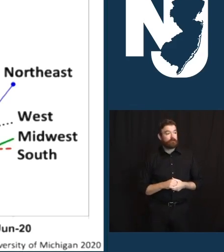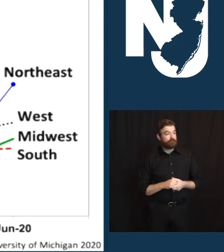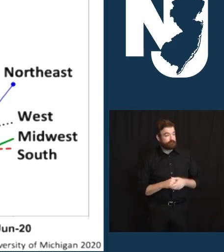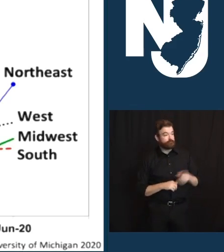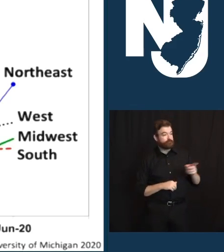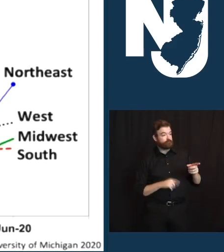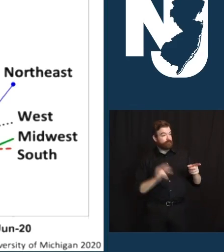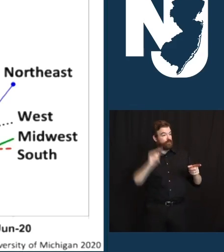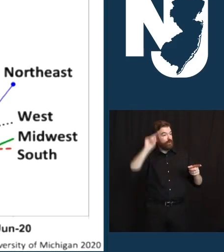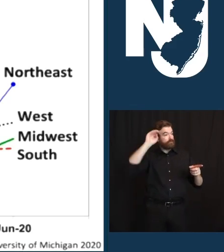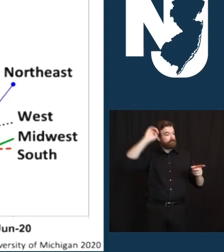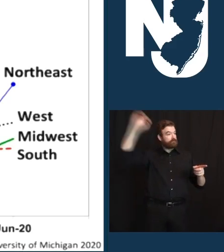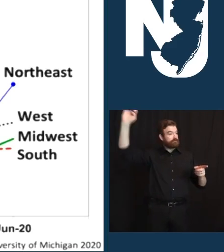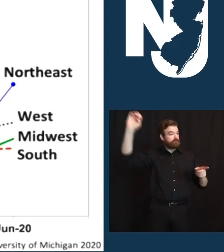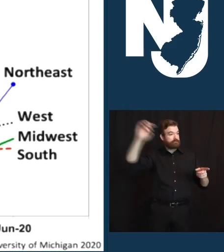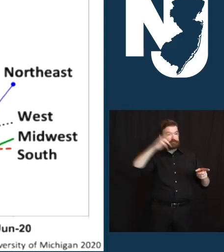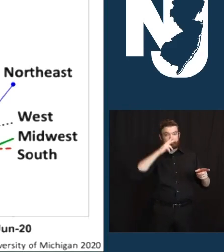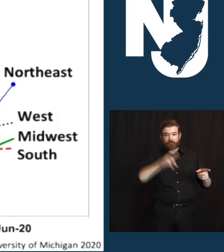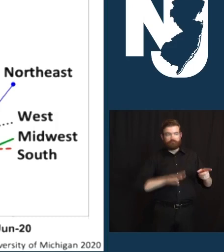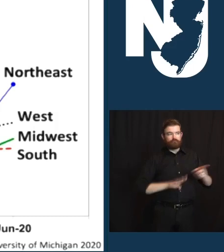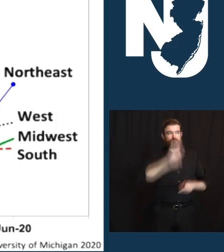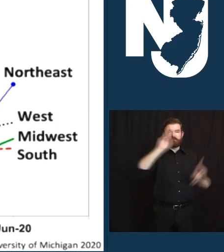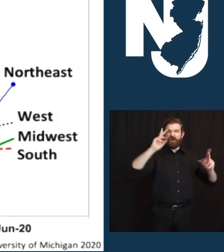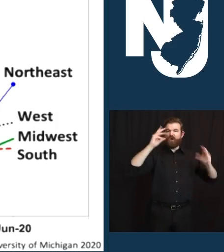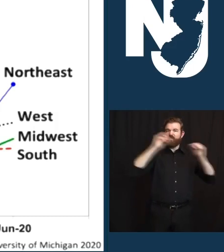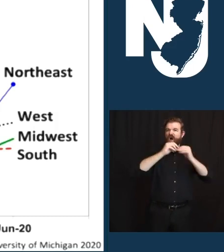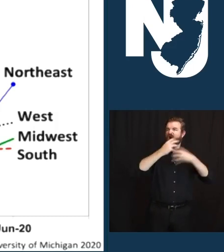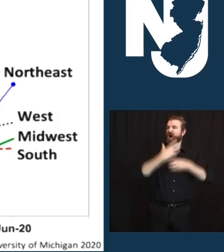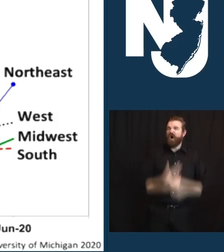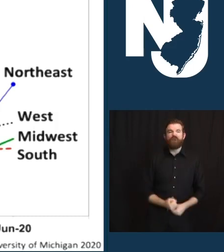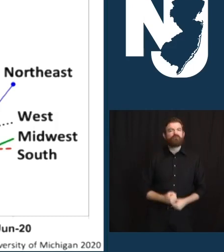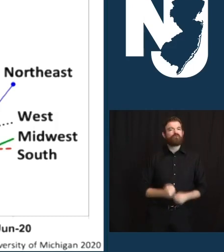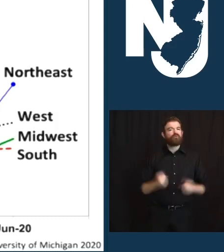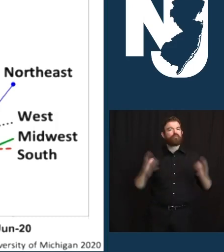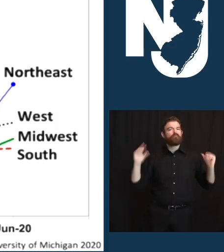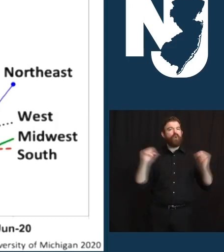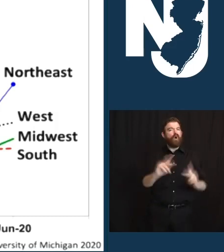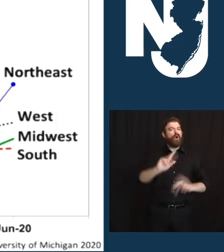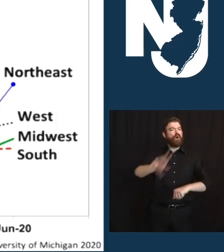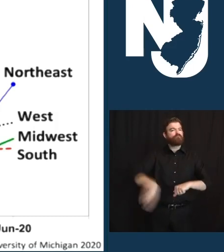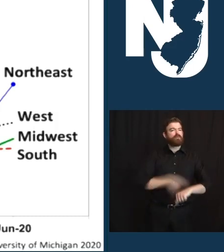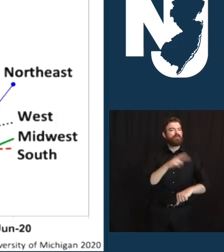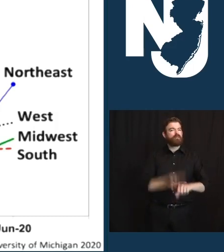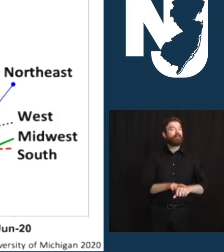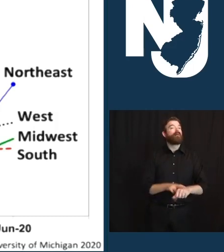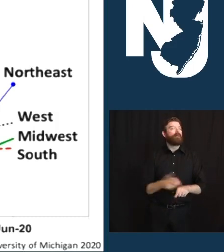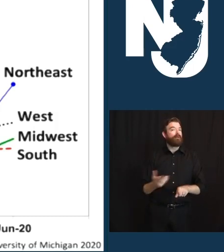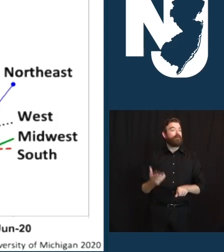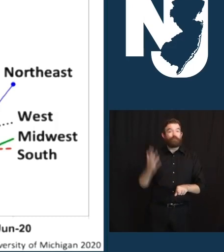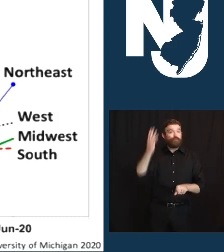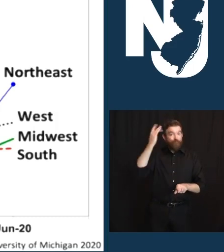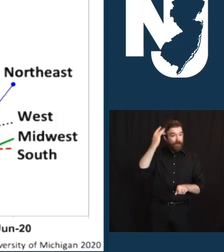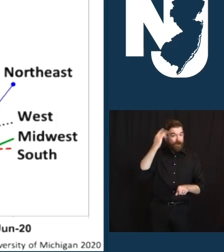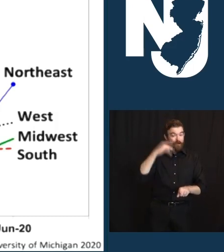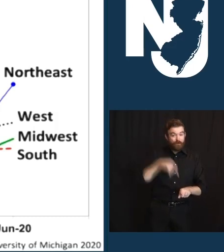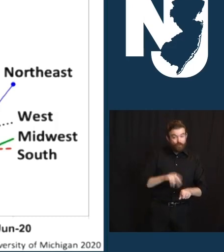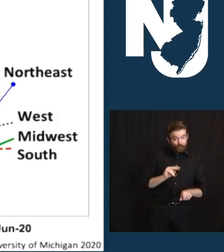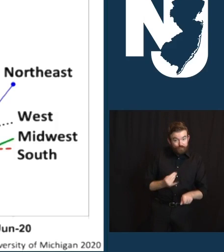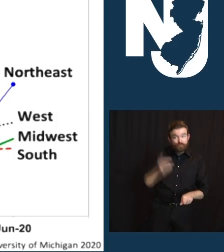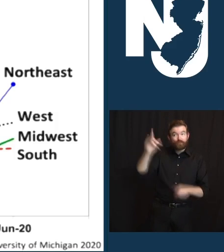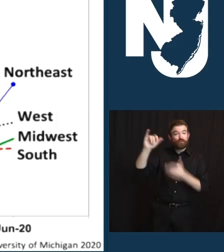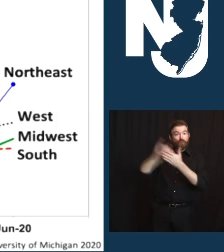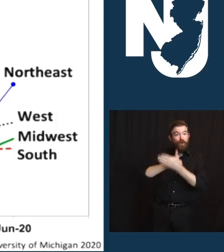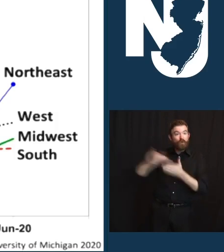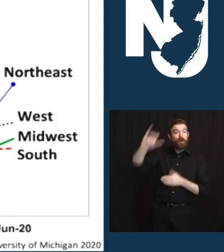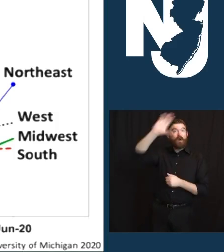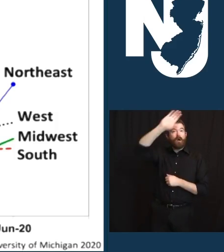consumer sentiment. And that's for a reason. We took the steps together as states and together as millions of residents to